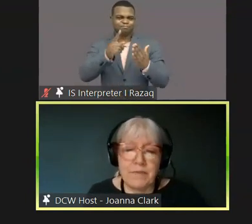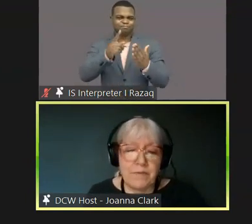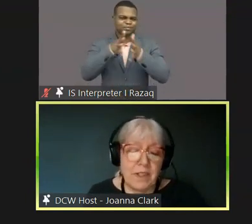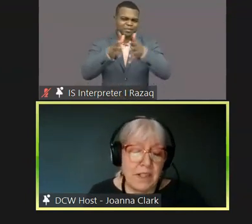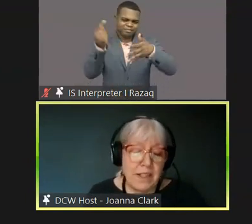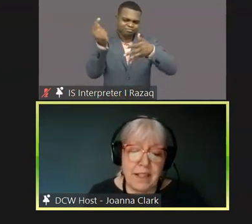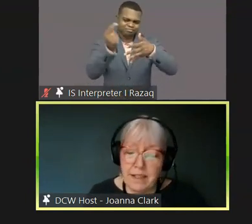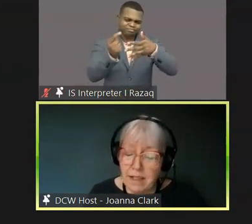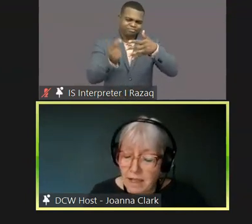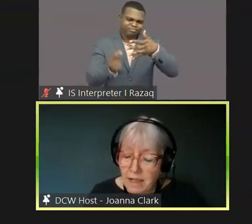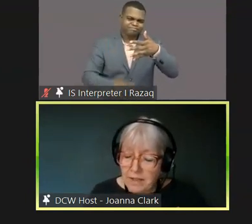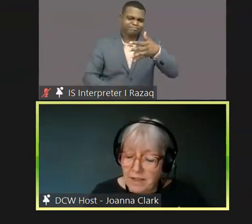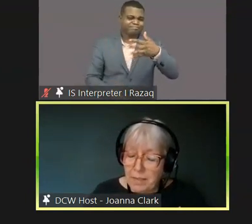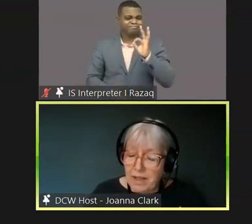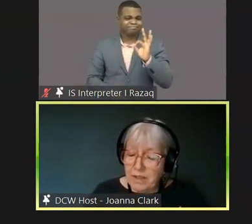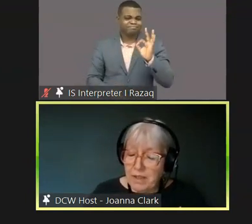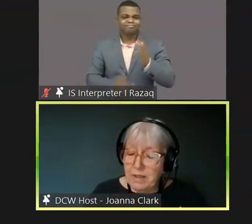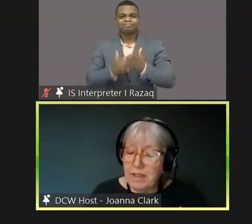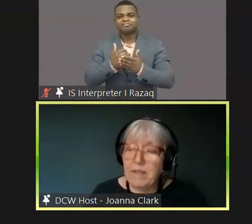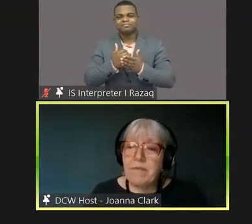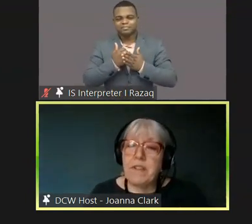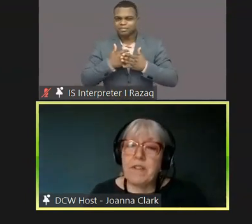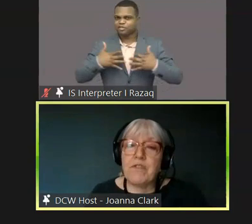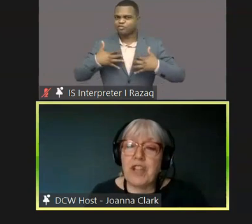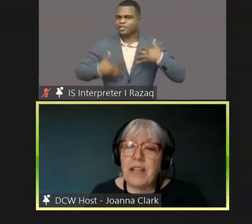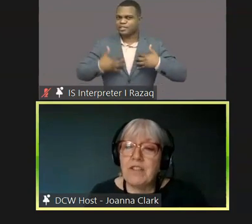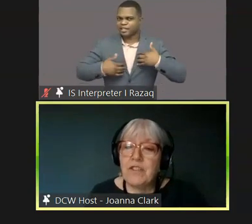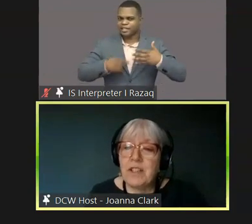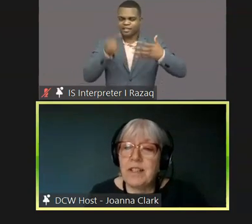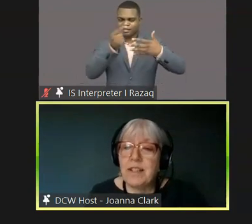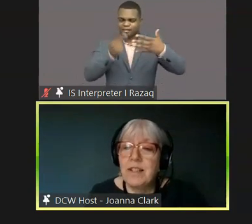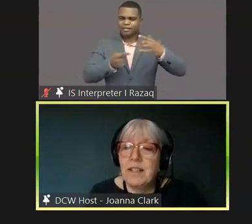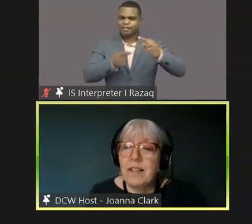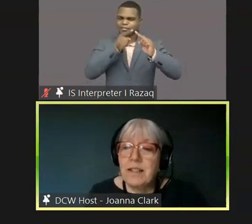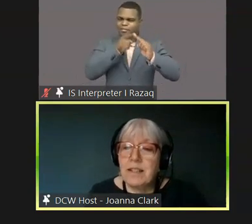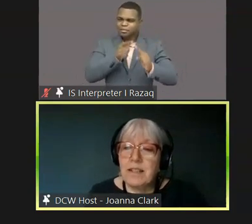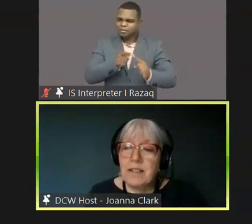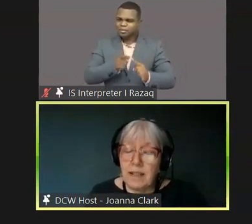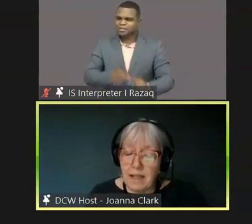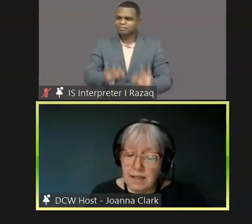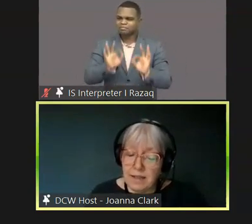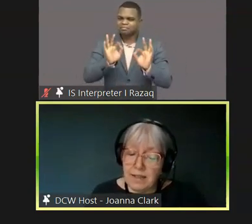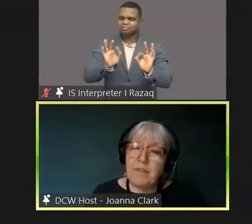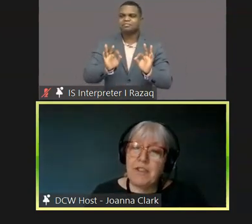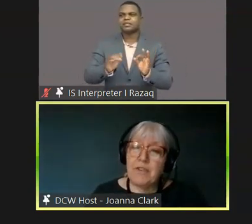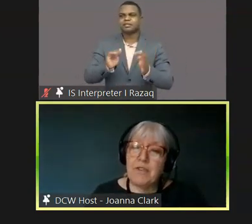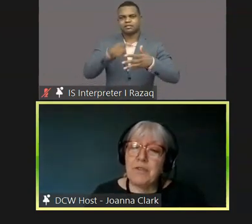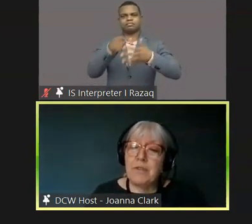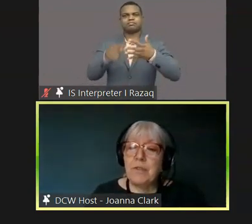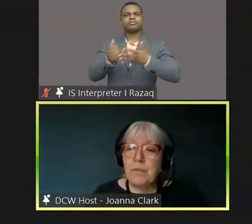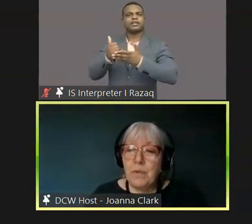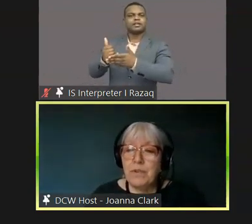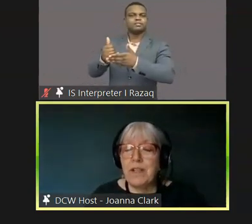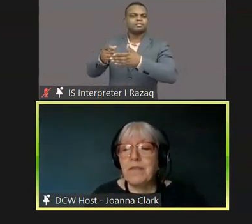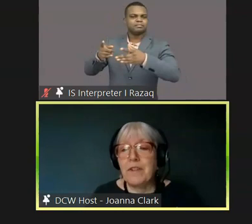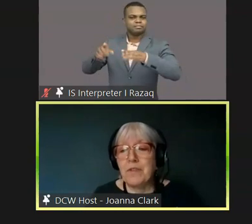there for learning, and to think about the difference of challenges that deaf children